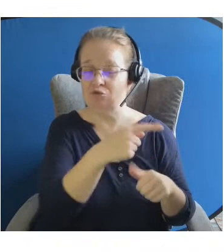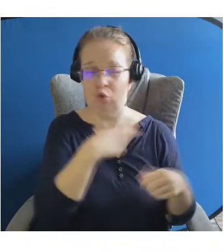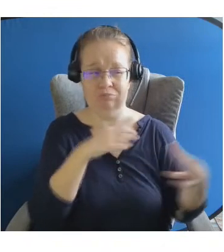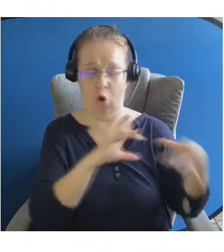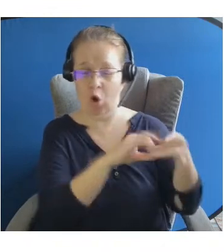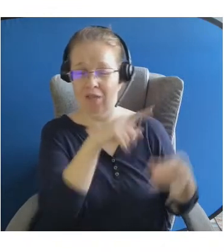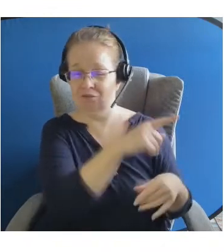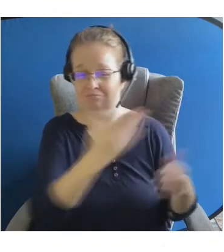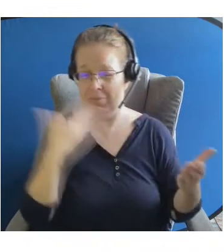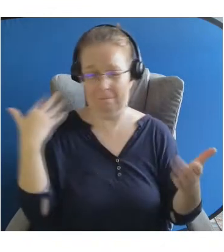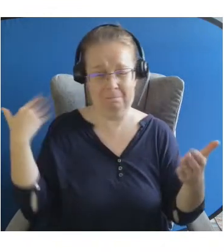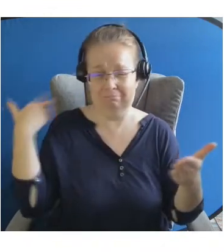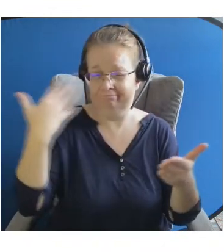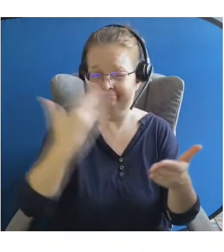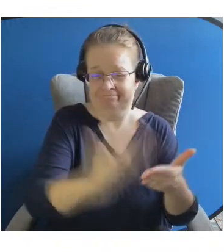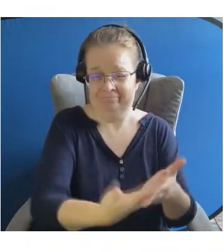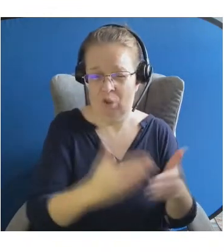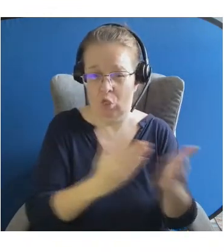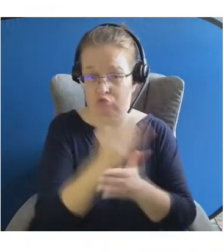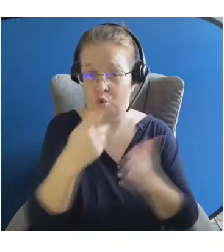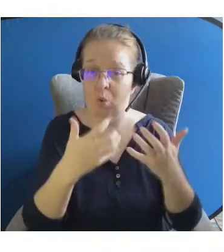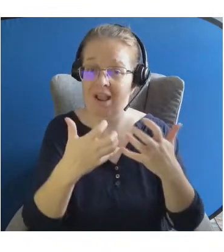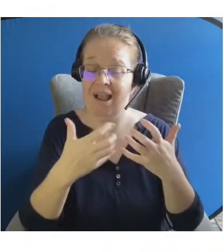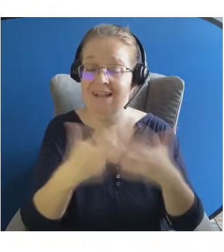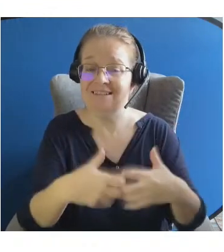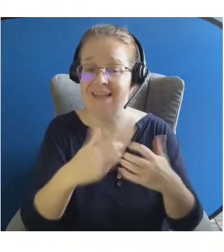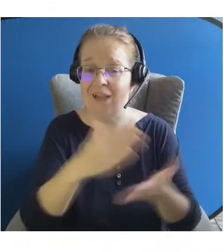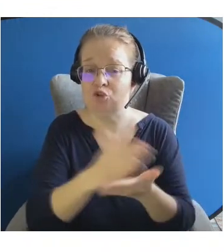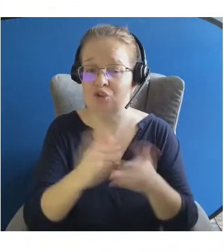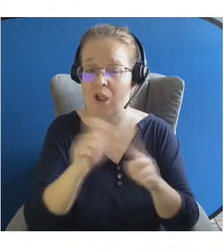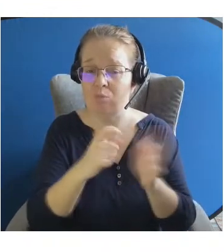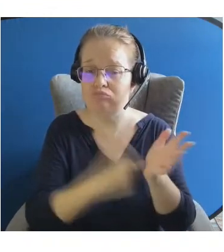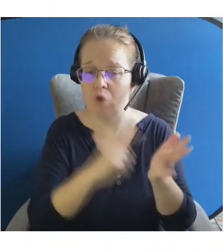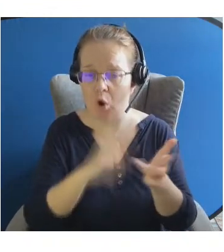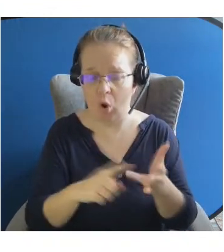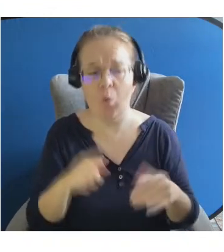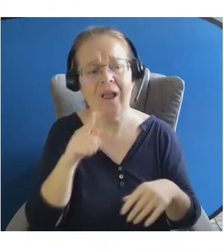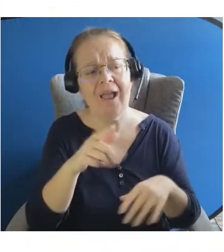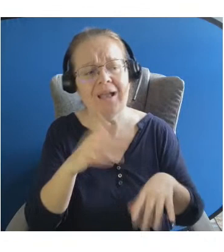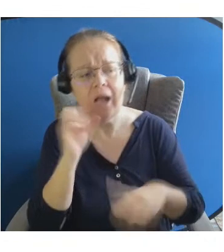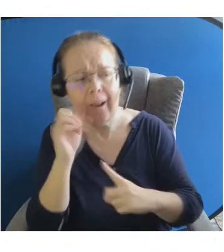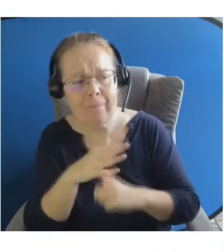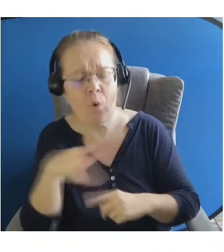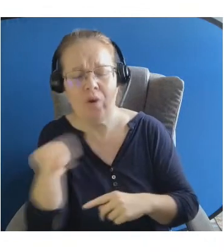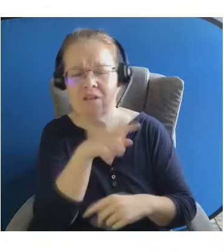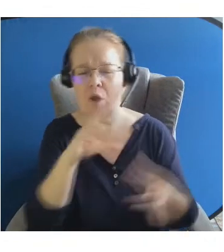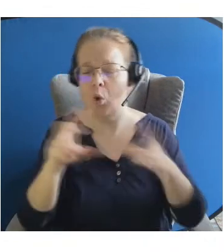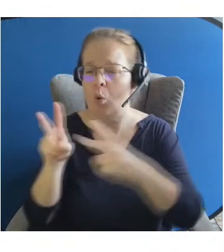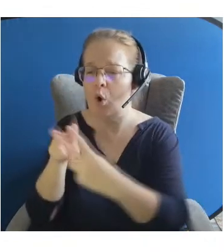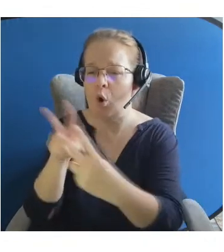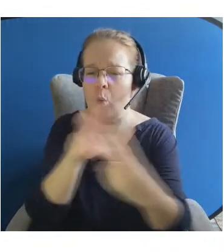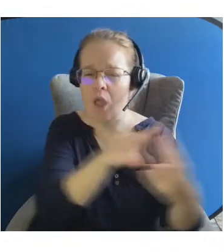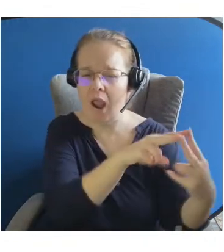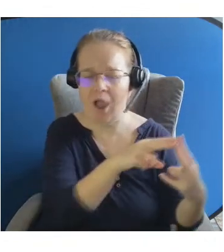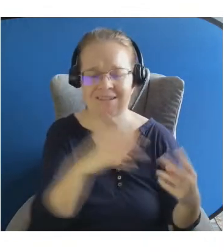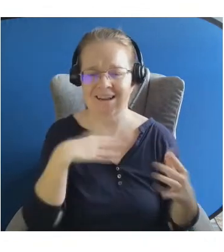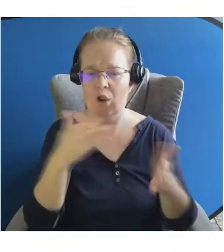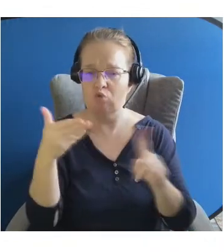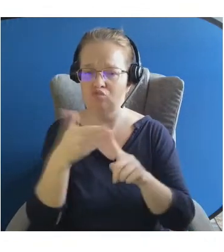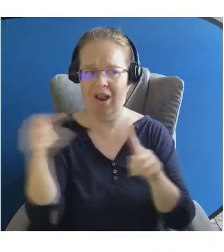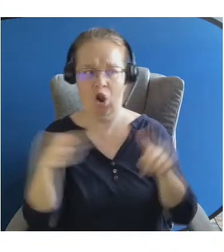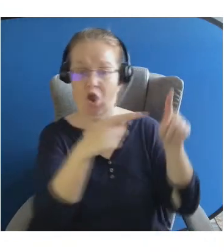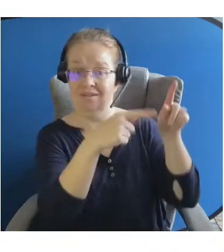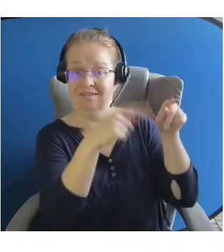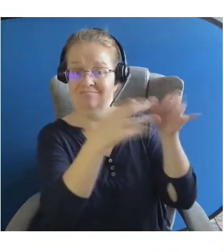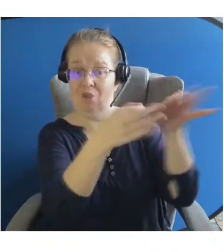it's important for any of the organisations and connections that you're making with people to recognise that framework. Both